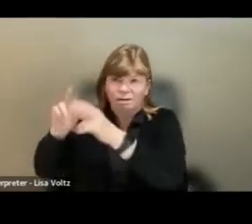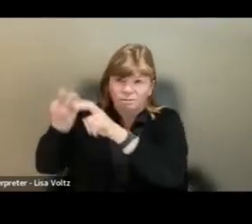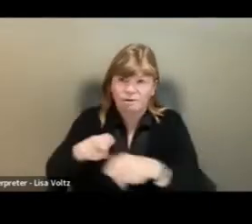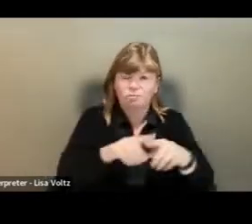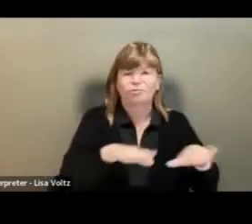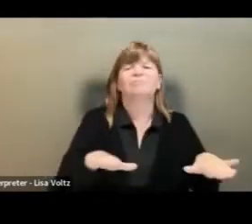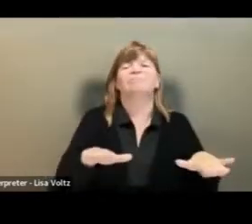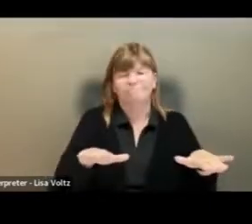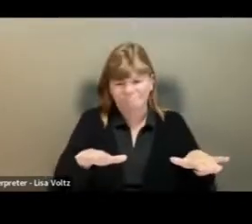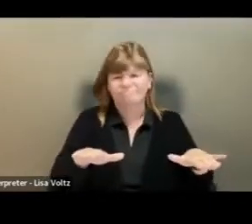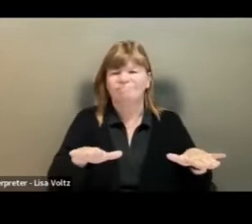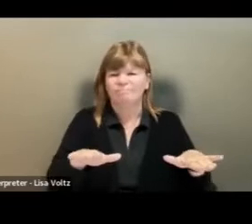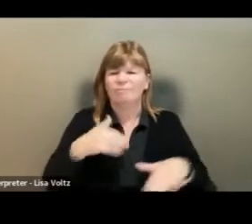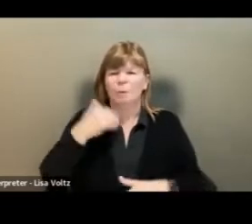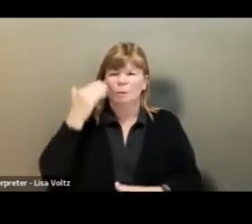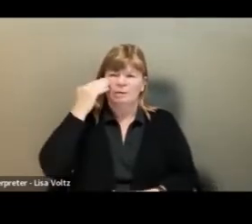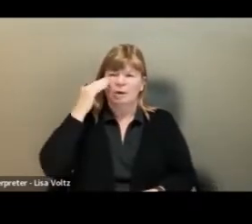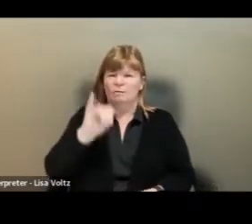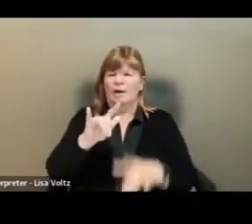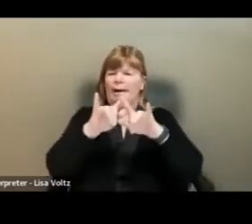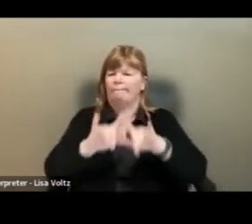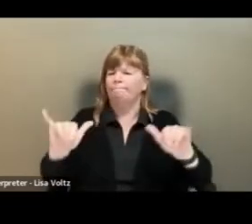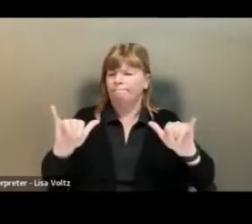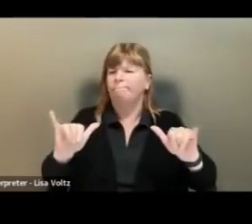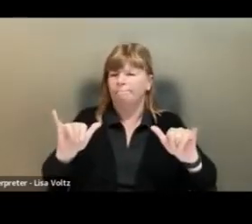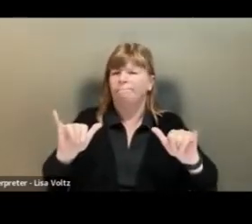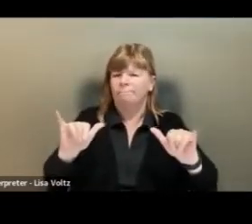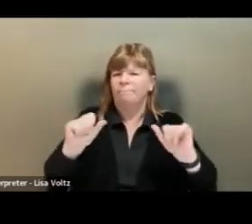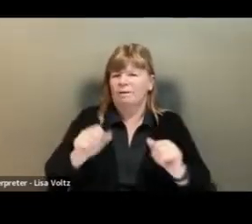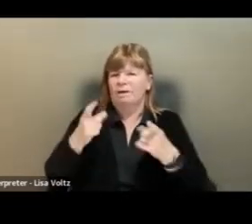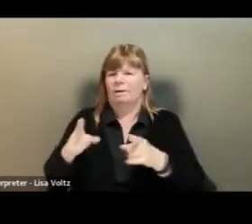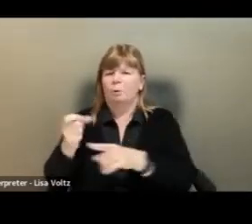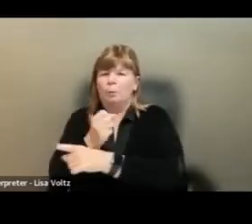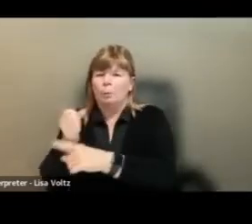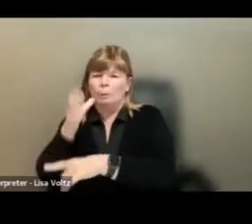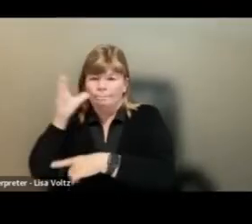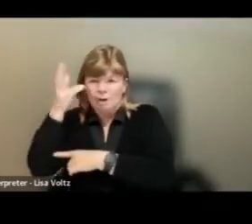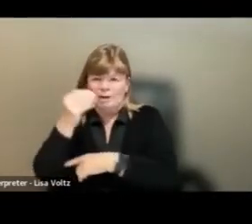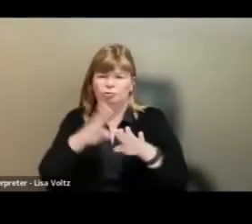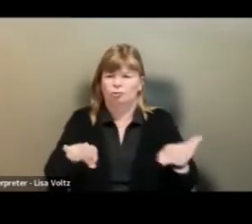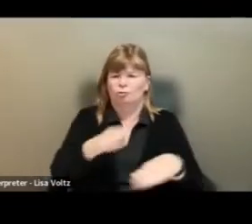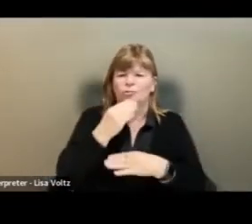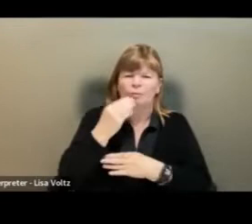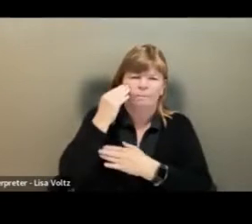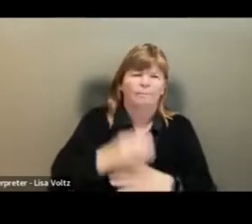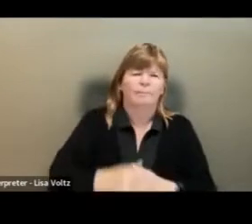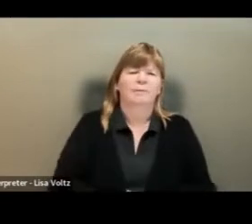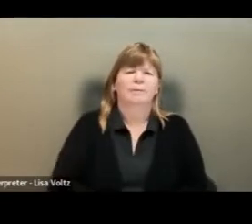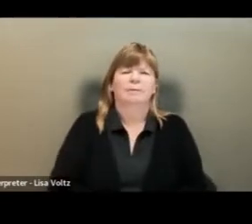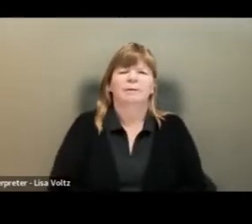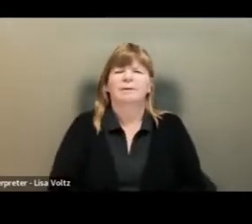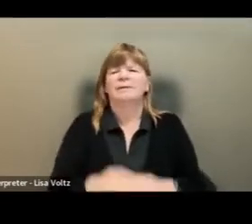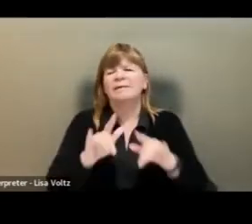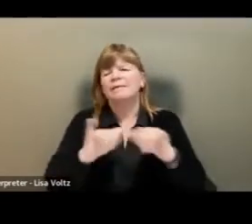again, we know that there can be that co-occurrence that happens with the abused parent and the children at the home. But we also